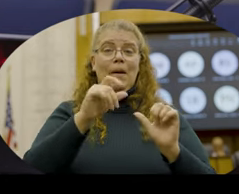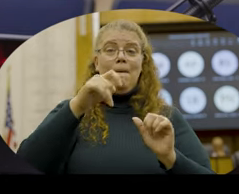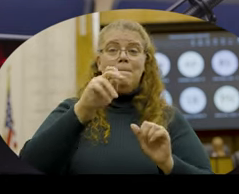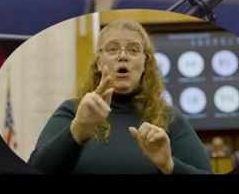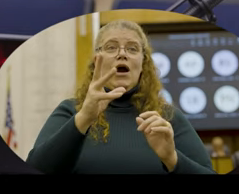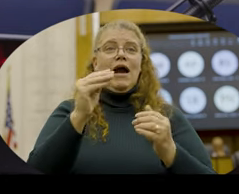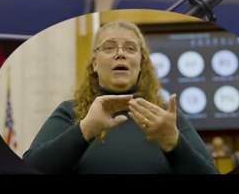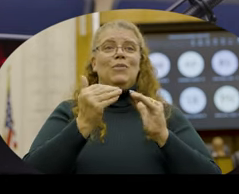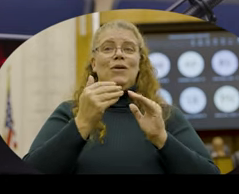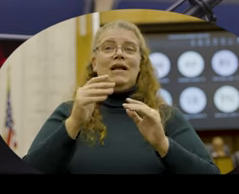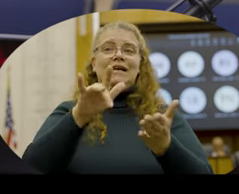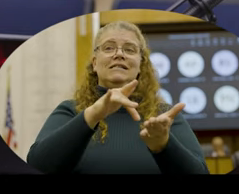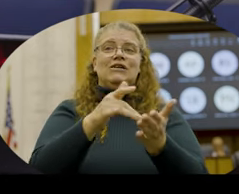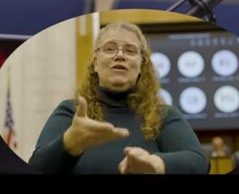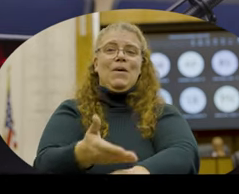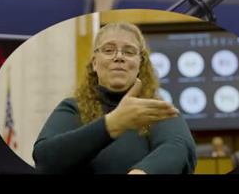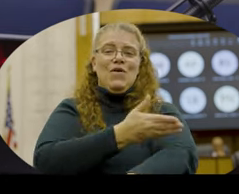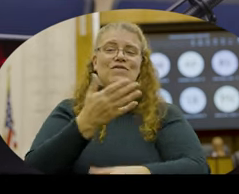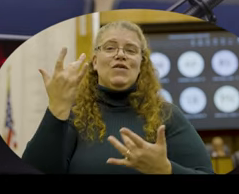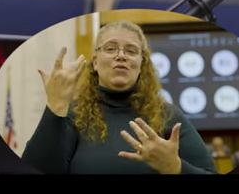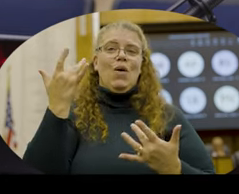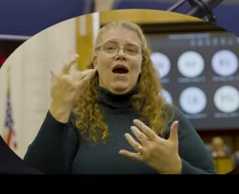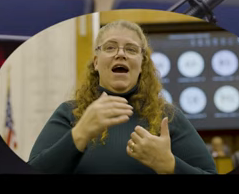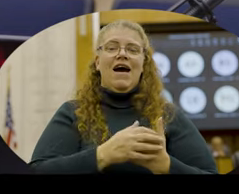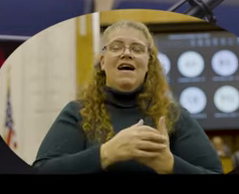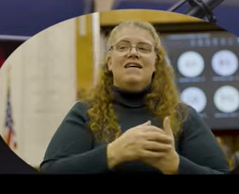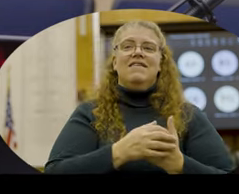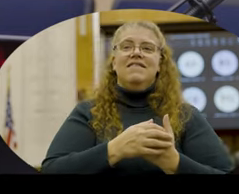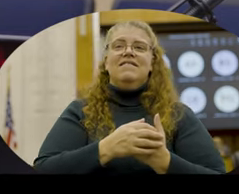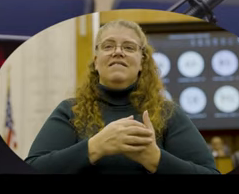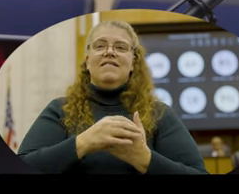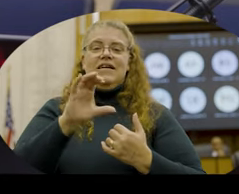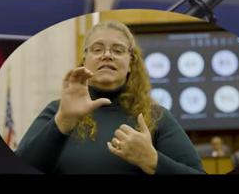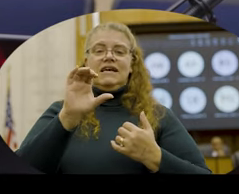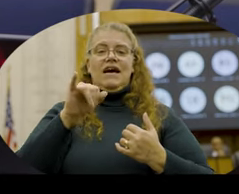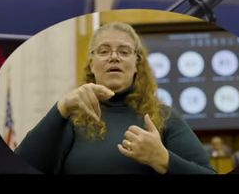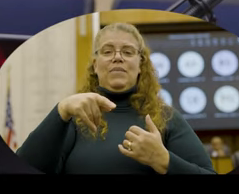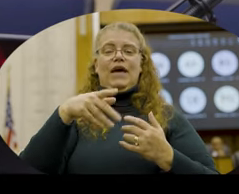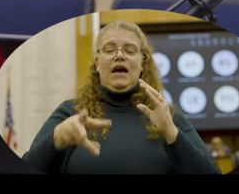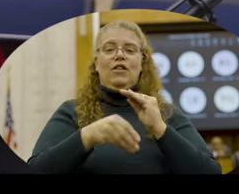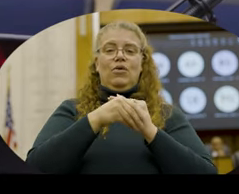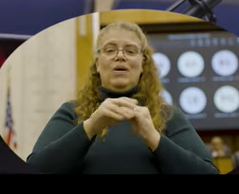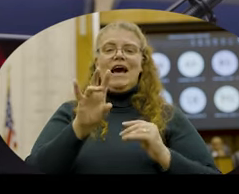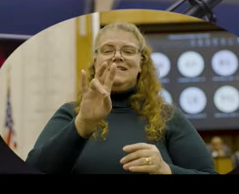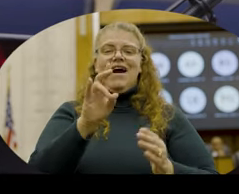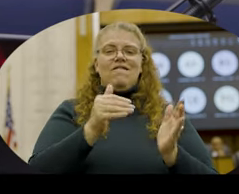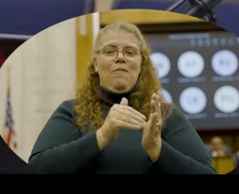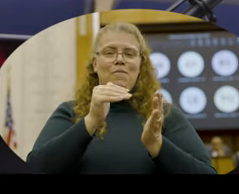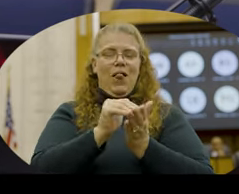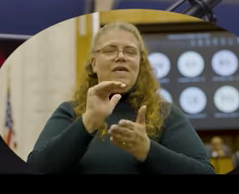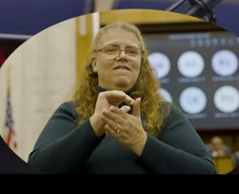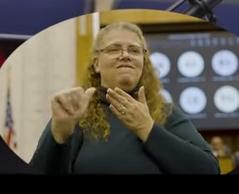Commission. With this funding, it is my hope that we will be able to provide continuity to our collective